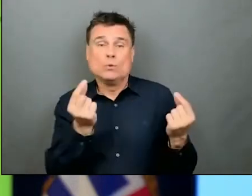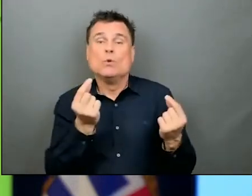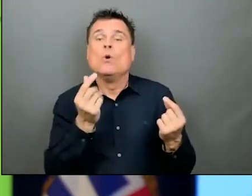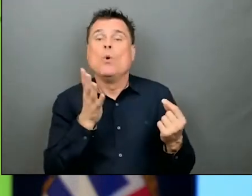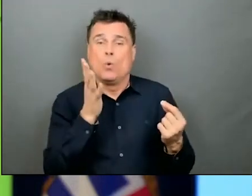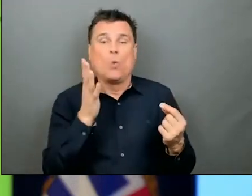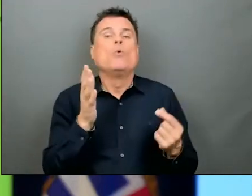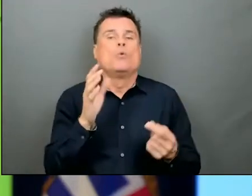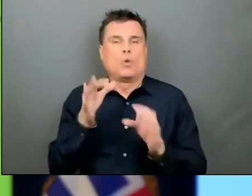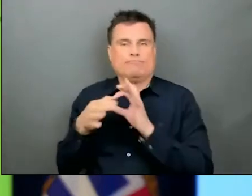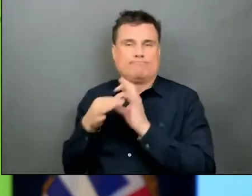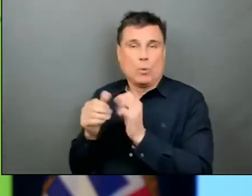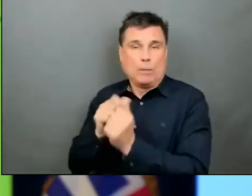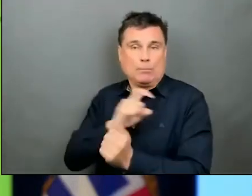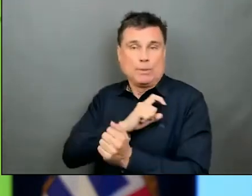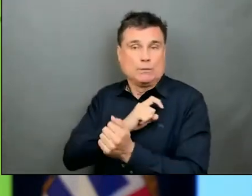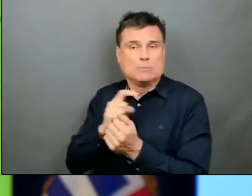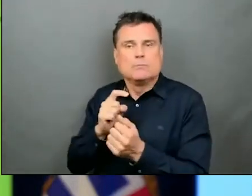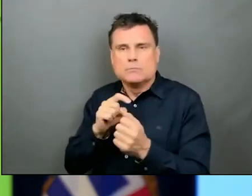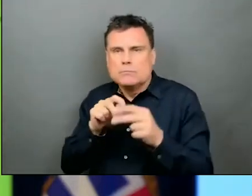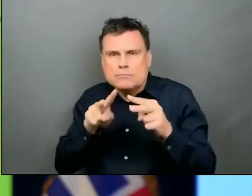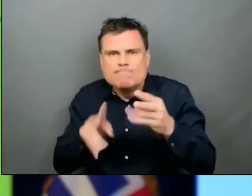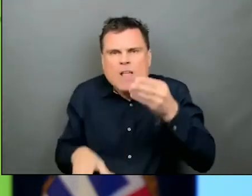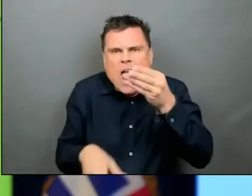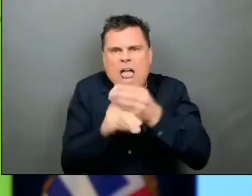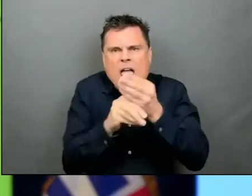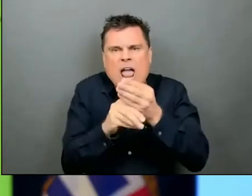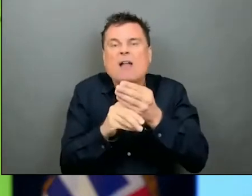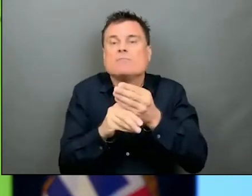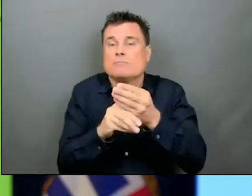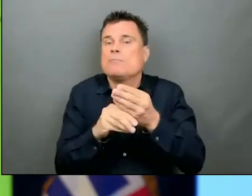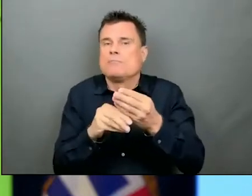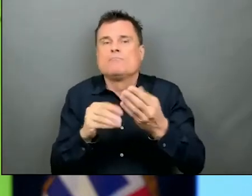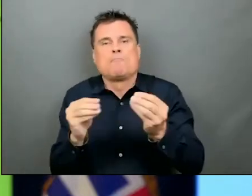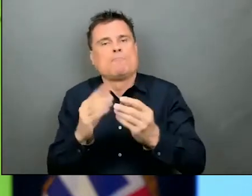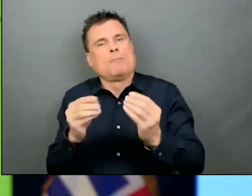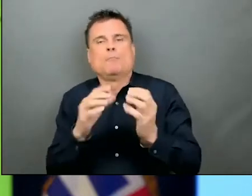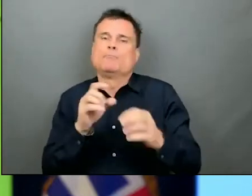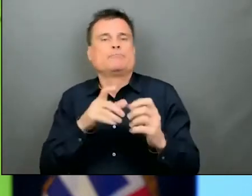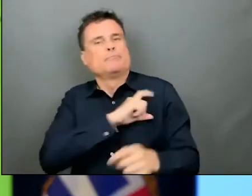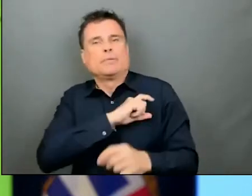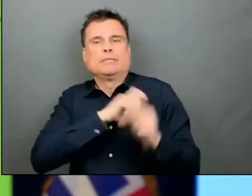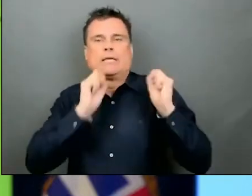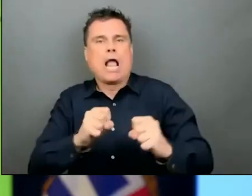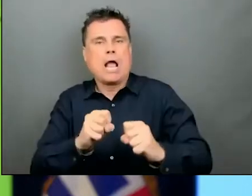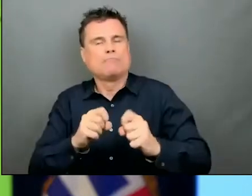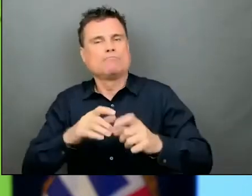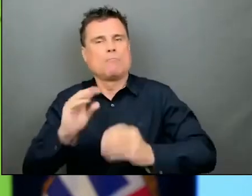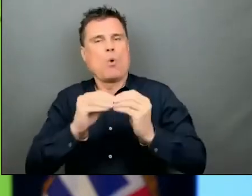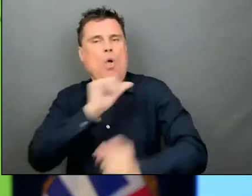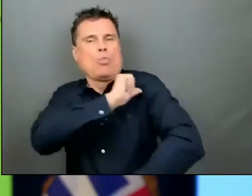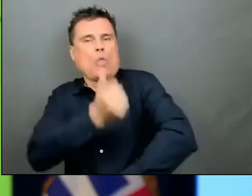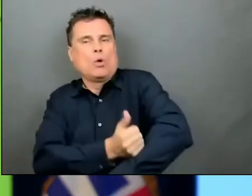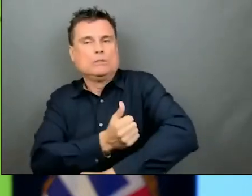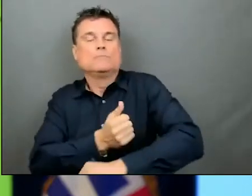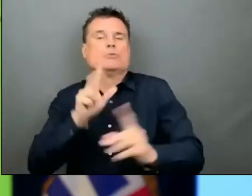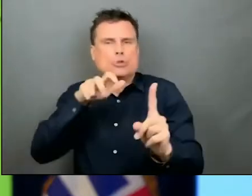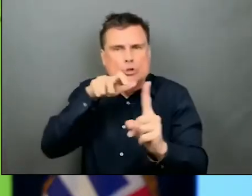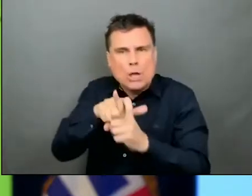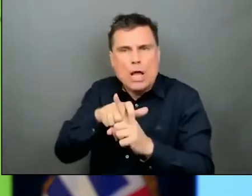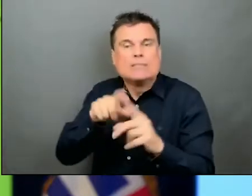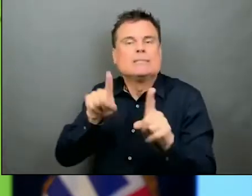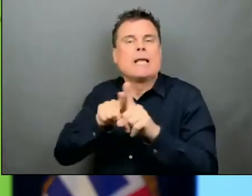with police to establish additional measures to ensure they have the necessary authority to conduct periodic roadside